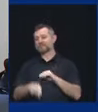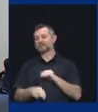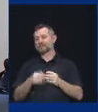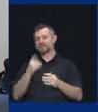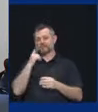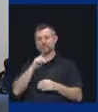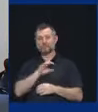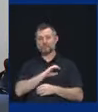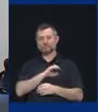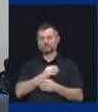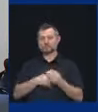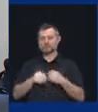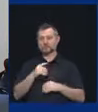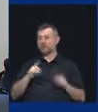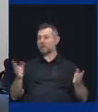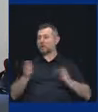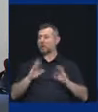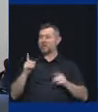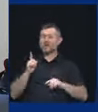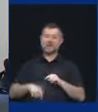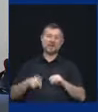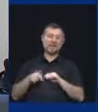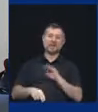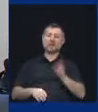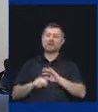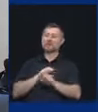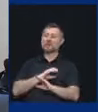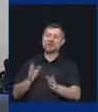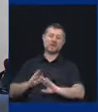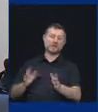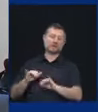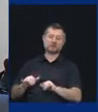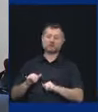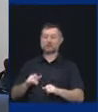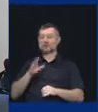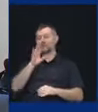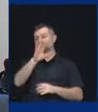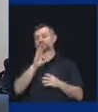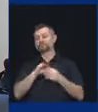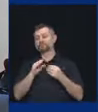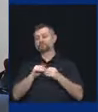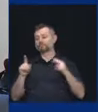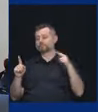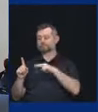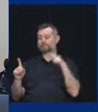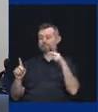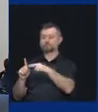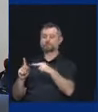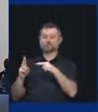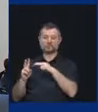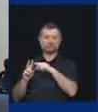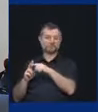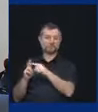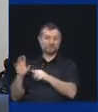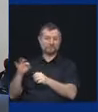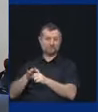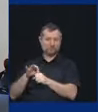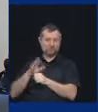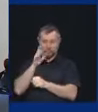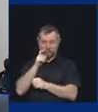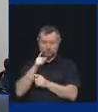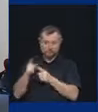are saying no, we can't do that. So what would you say to people who have to cast their votes in terms of how they want the